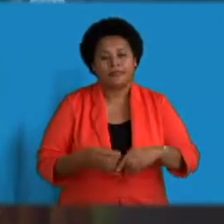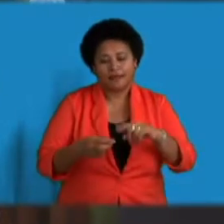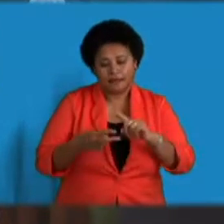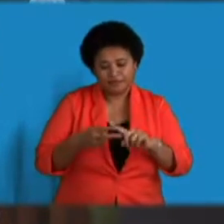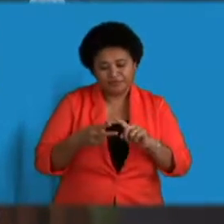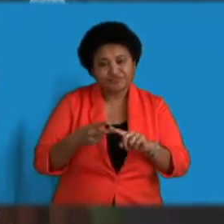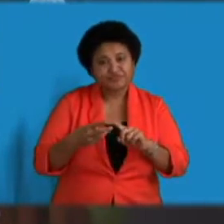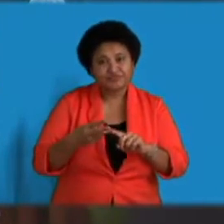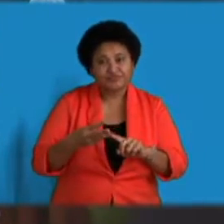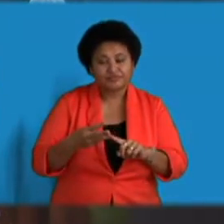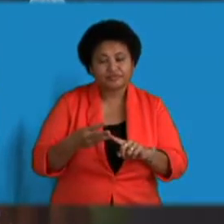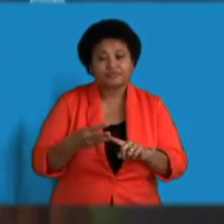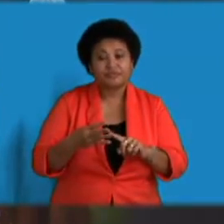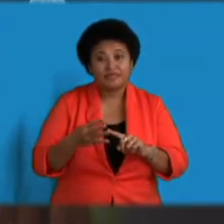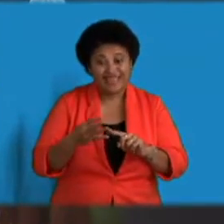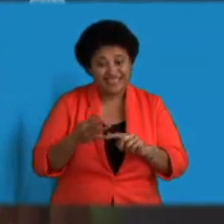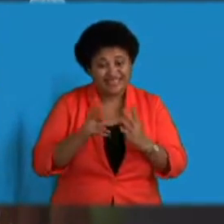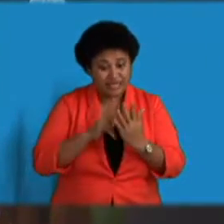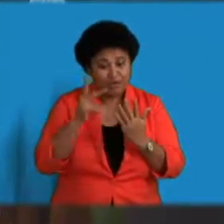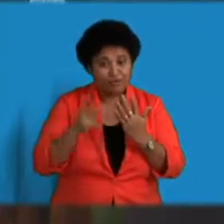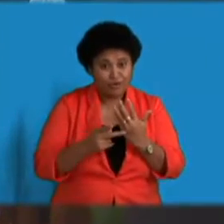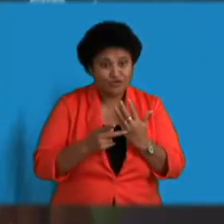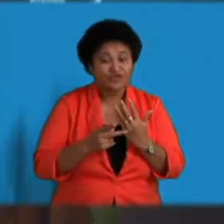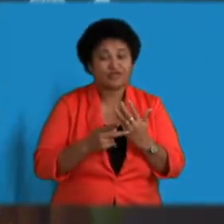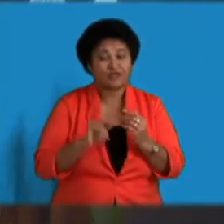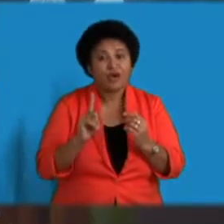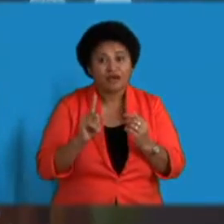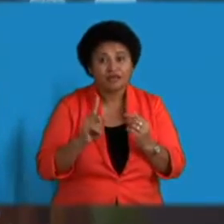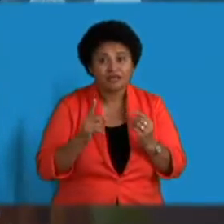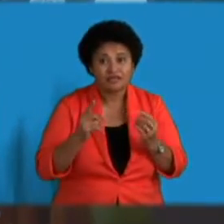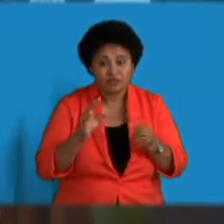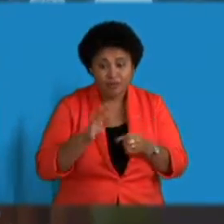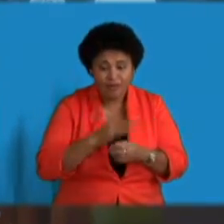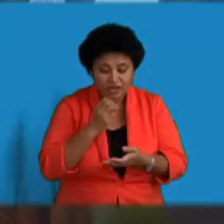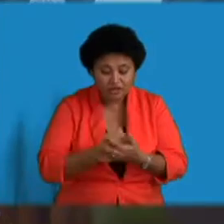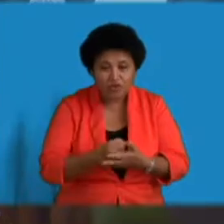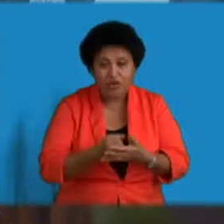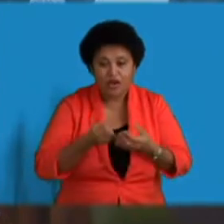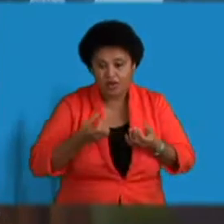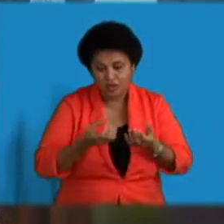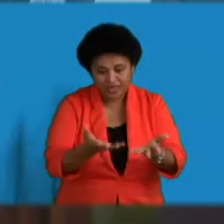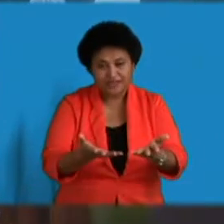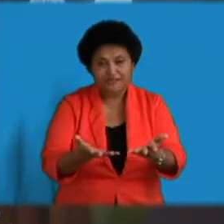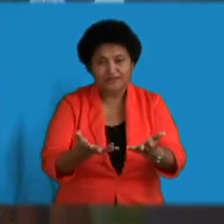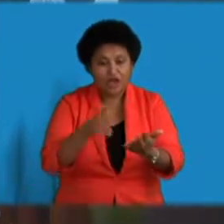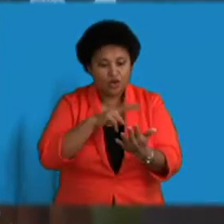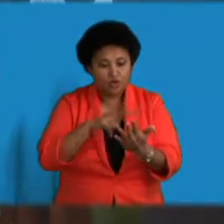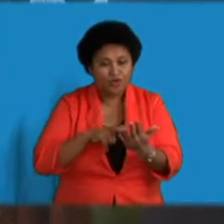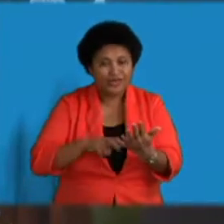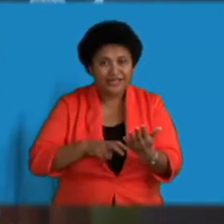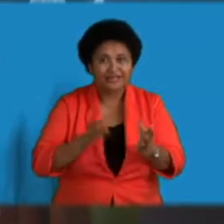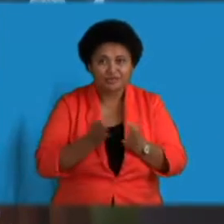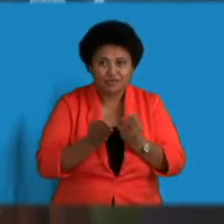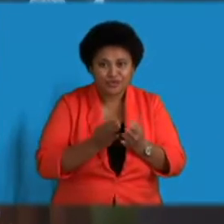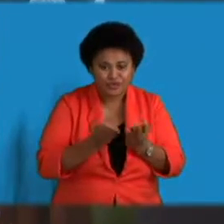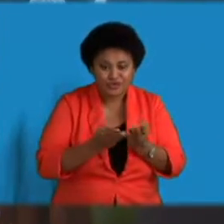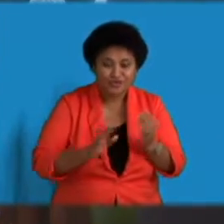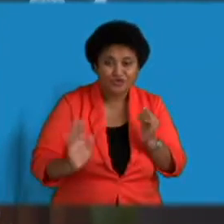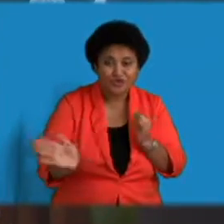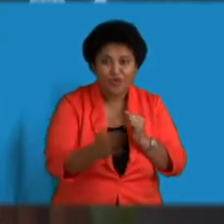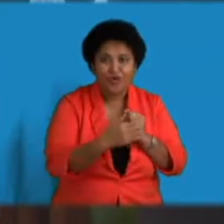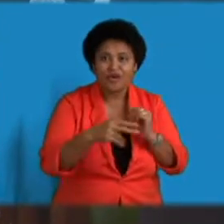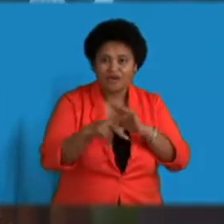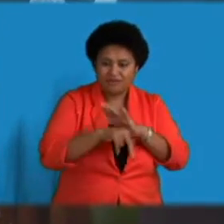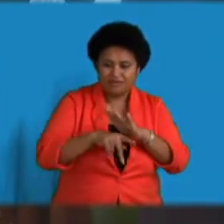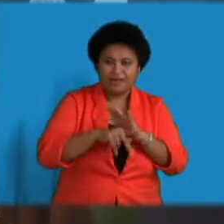project's objective was to ensure that we provide relevant reading materials to all primary schools. So what they have done is,